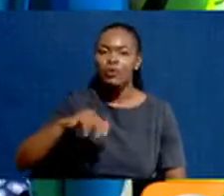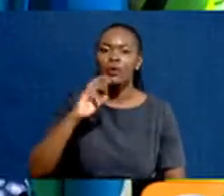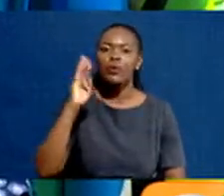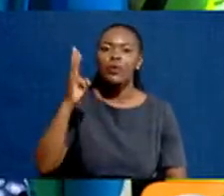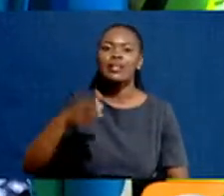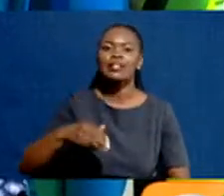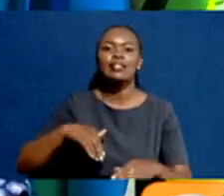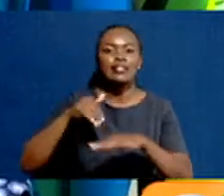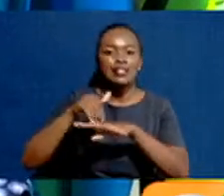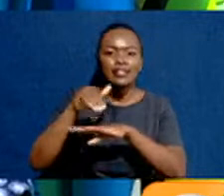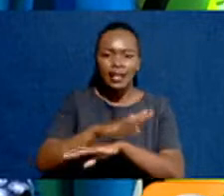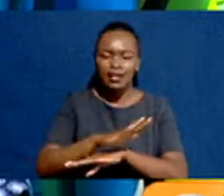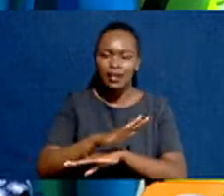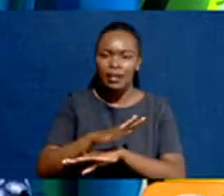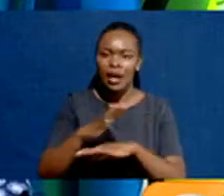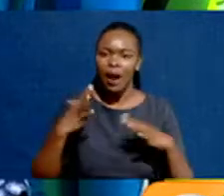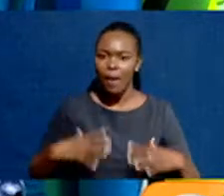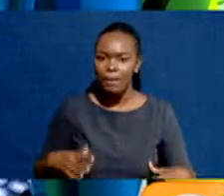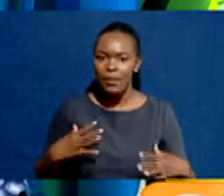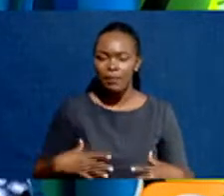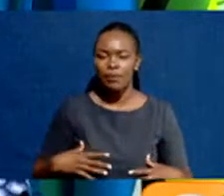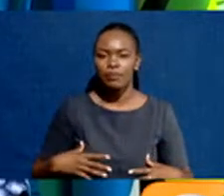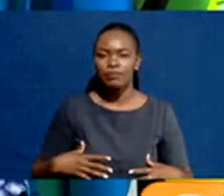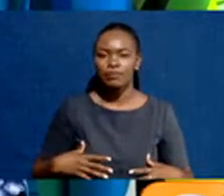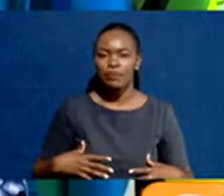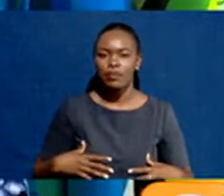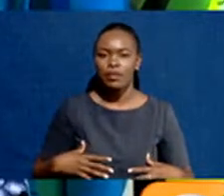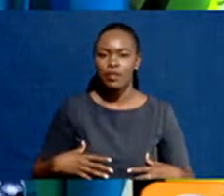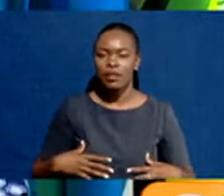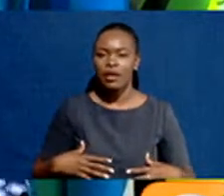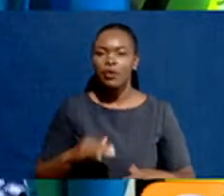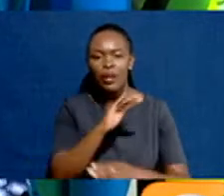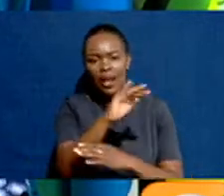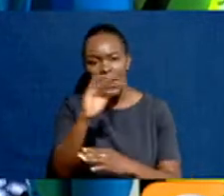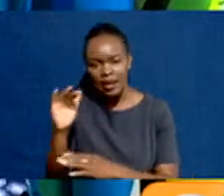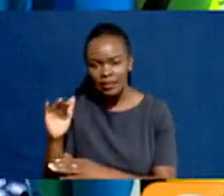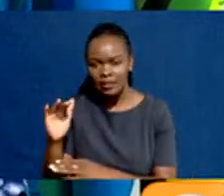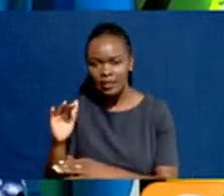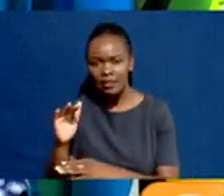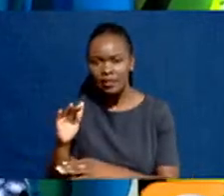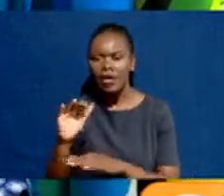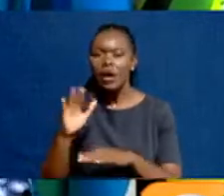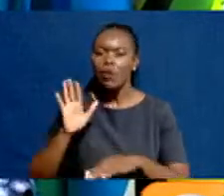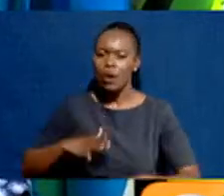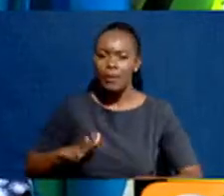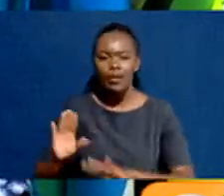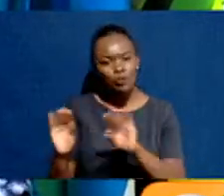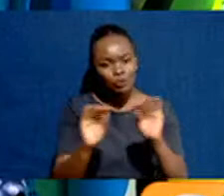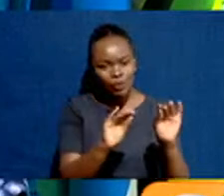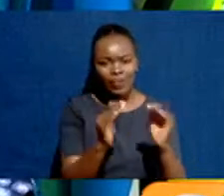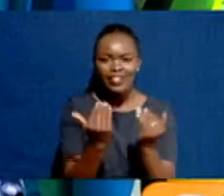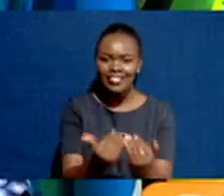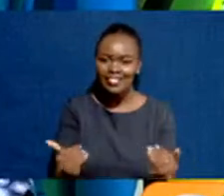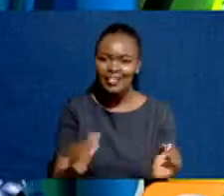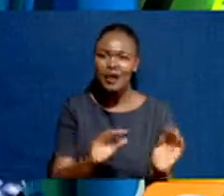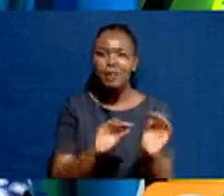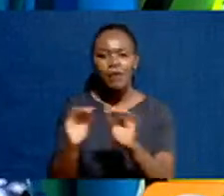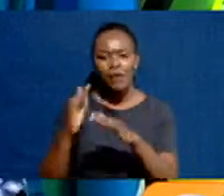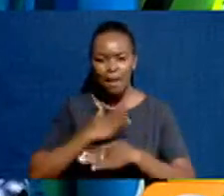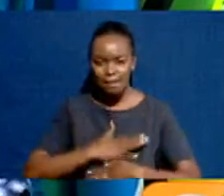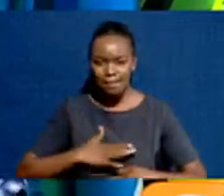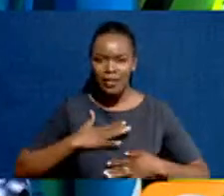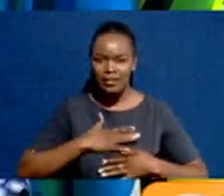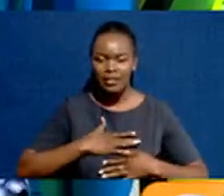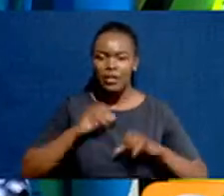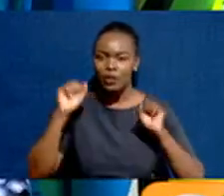with planes and megaphones and ask the women and the children to leave. and leave us to face with the bandits. We are willing to have an engagement